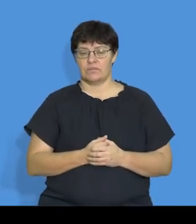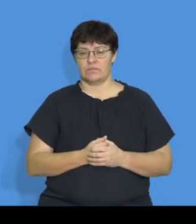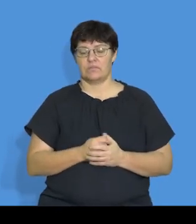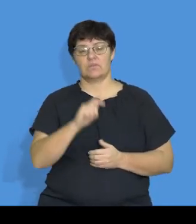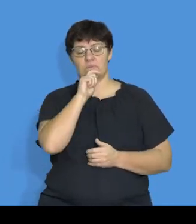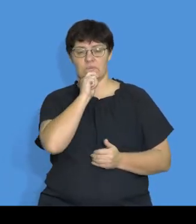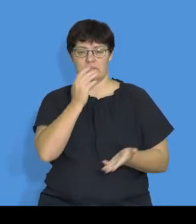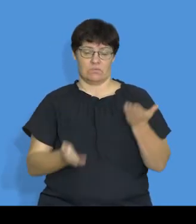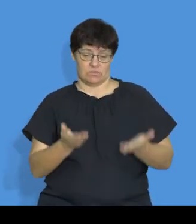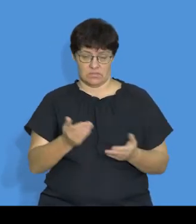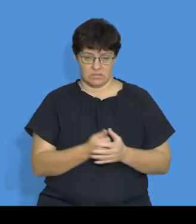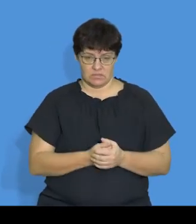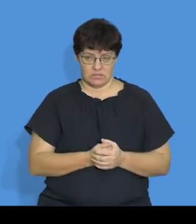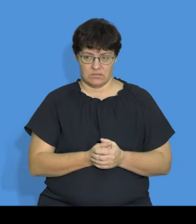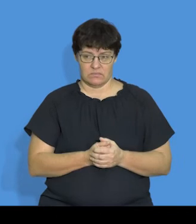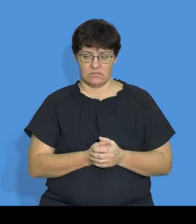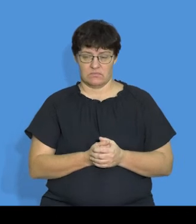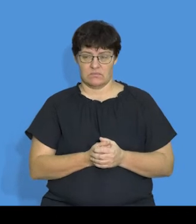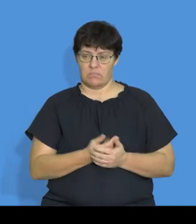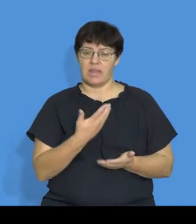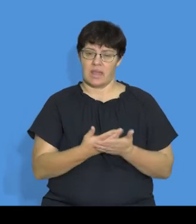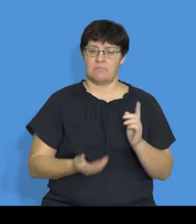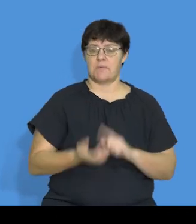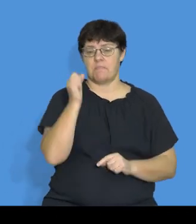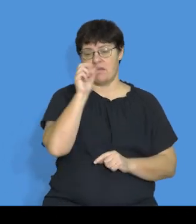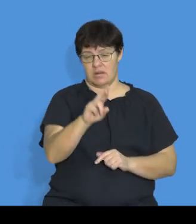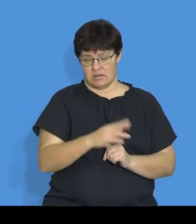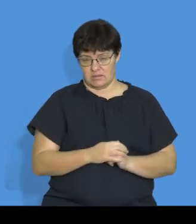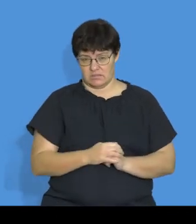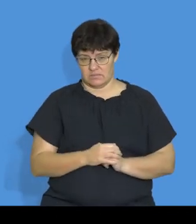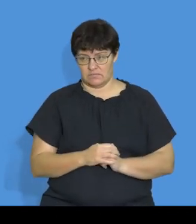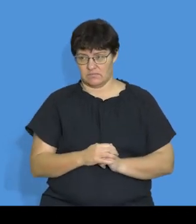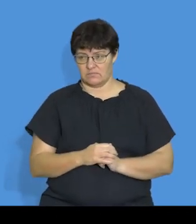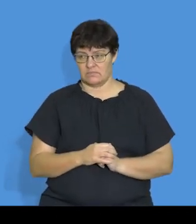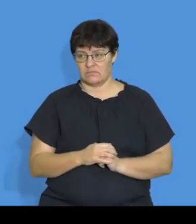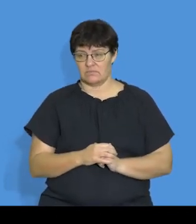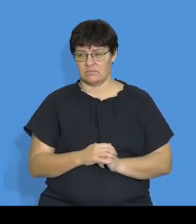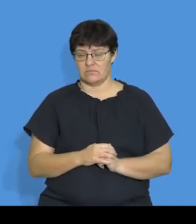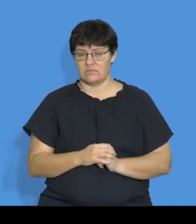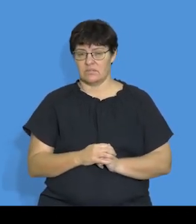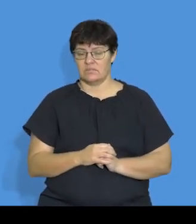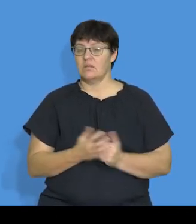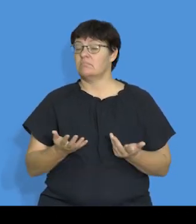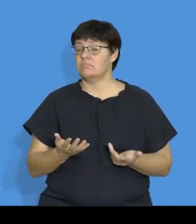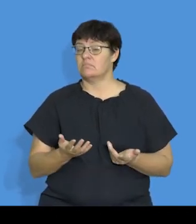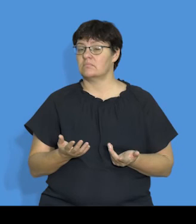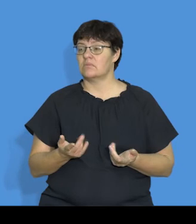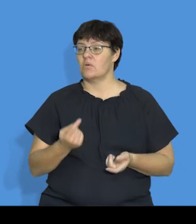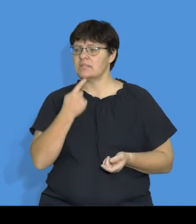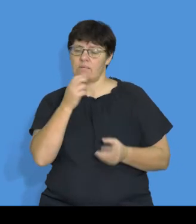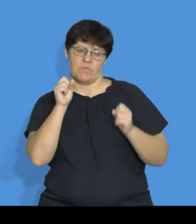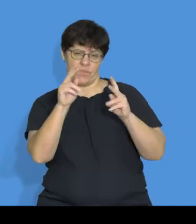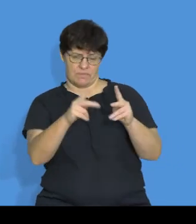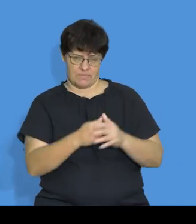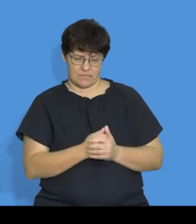equation, right, to find R, okay, which is the total R. Now, if we are to say, okay,